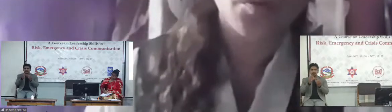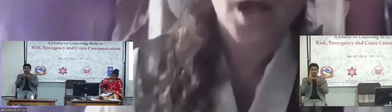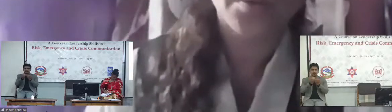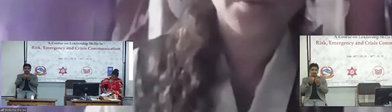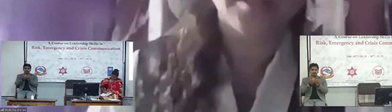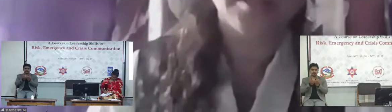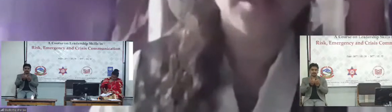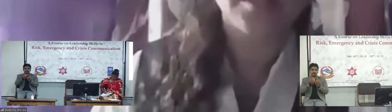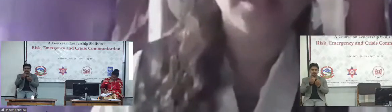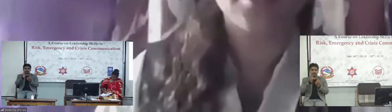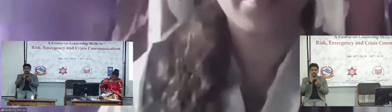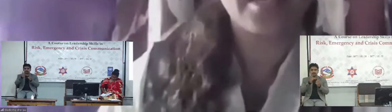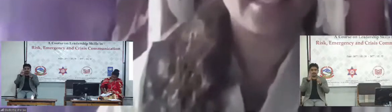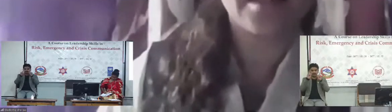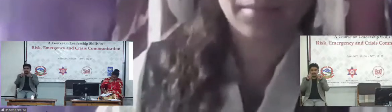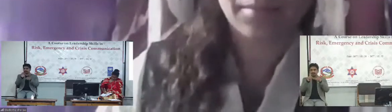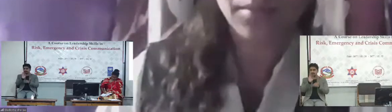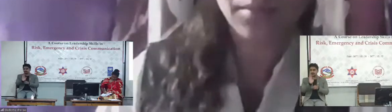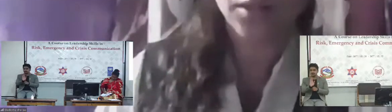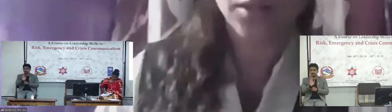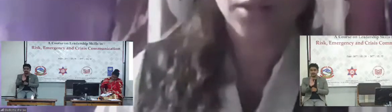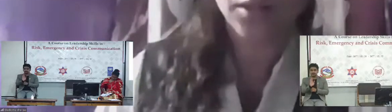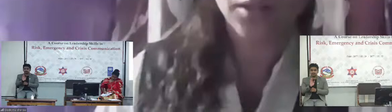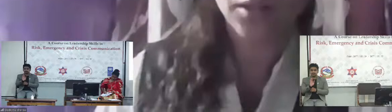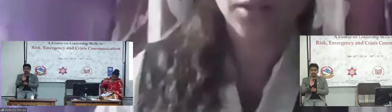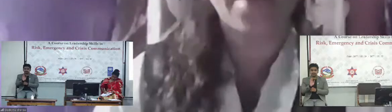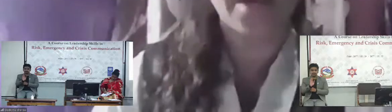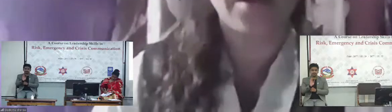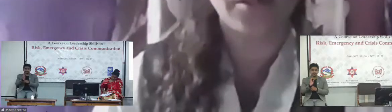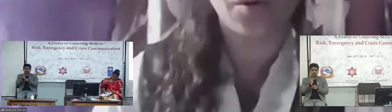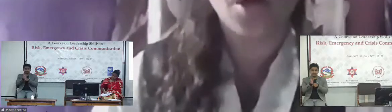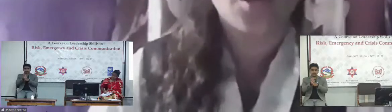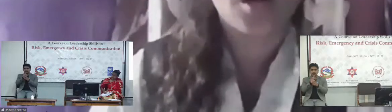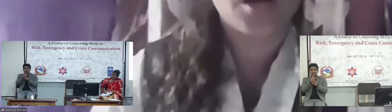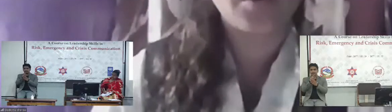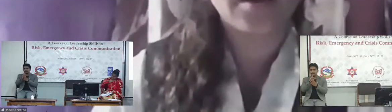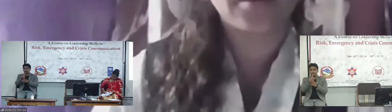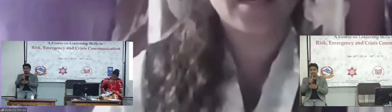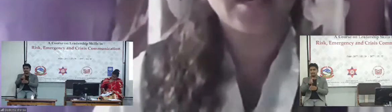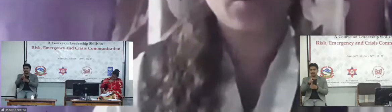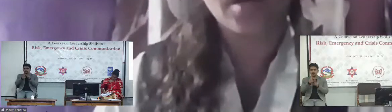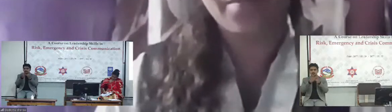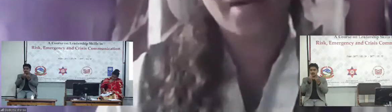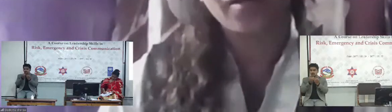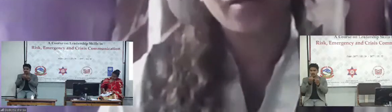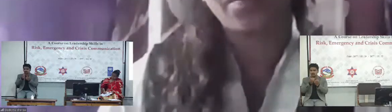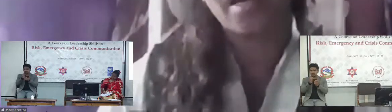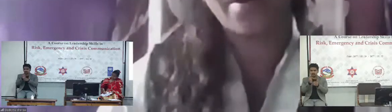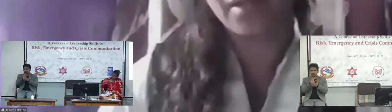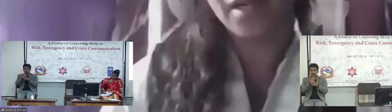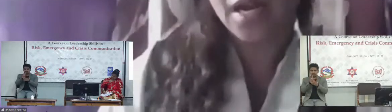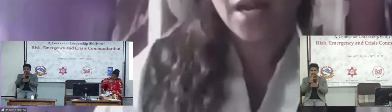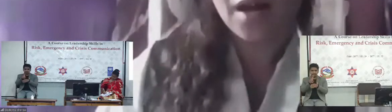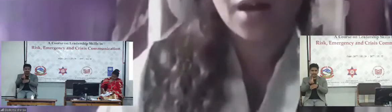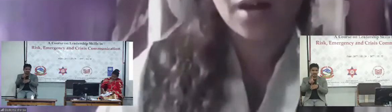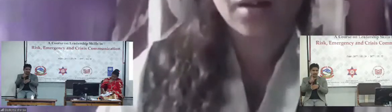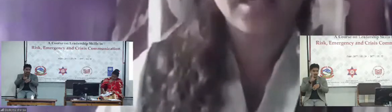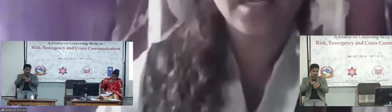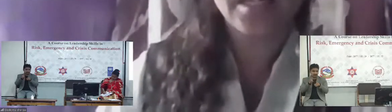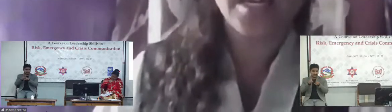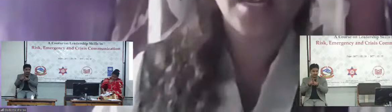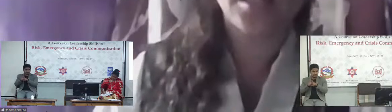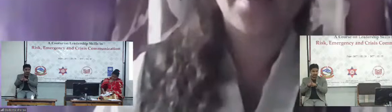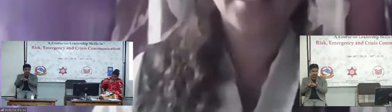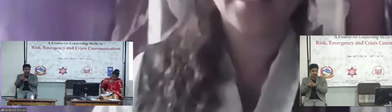role. For example, now in due to the coronavirus, the society has been suffered from various